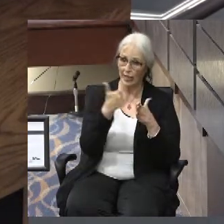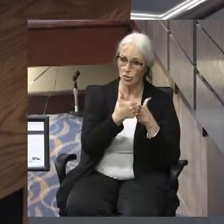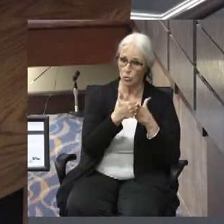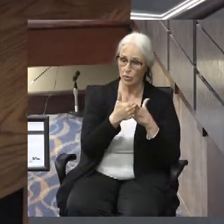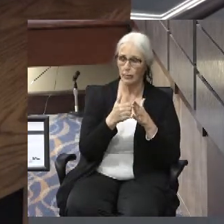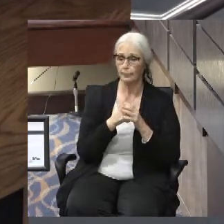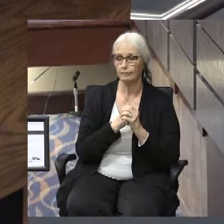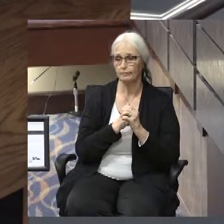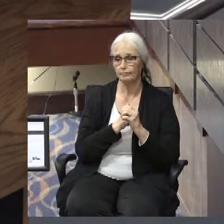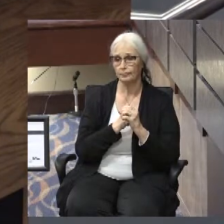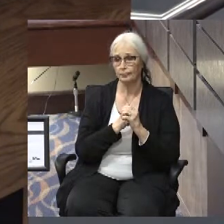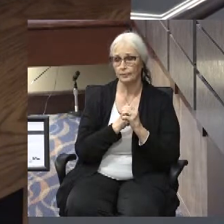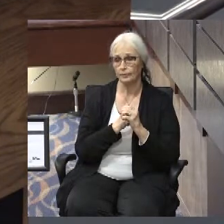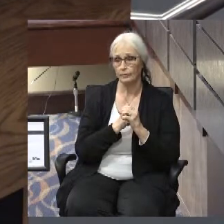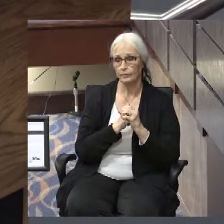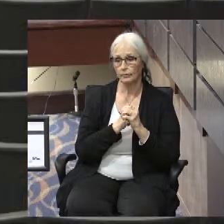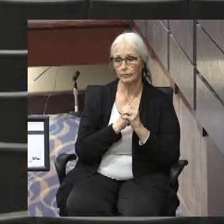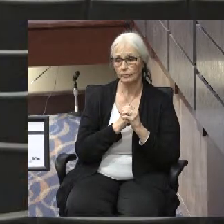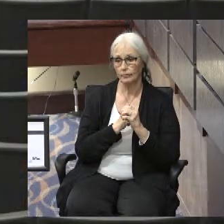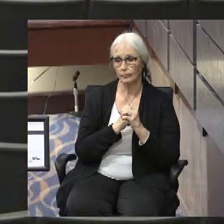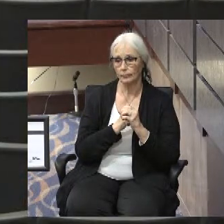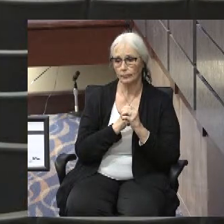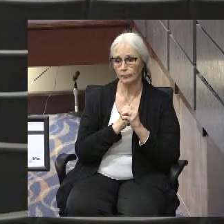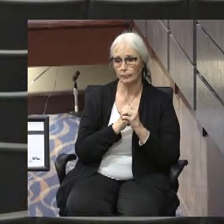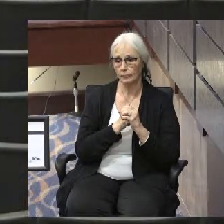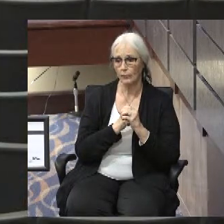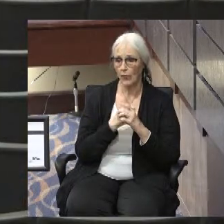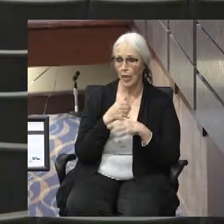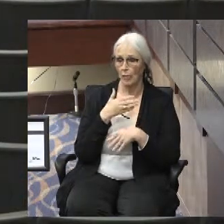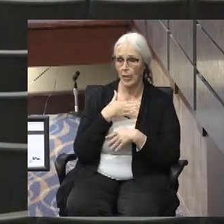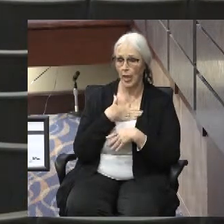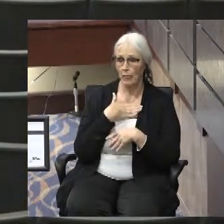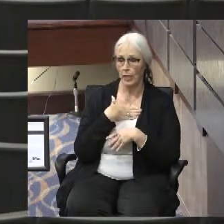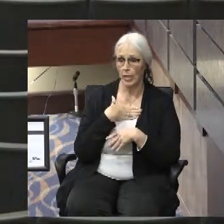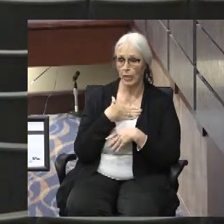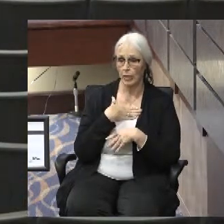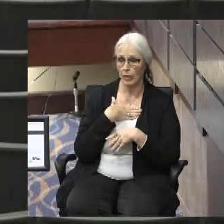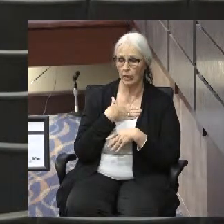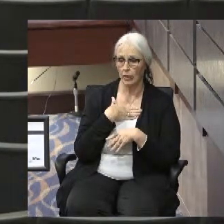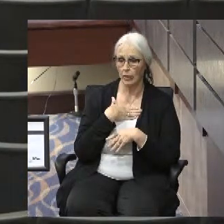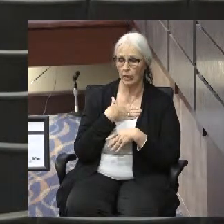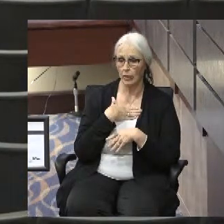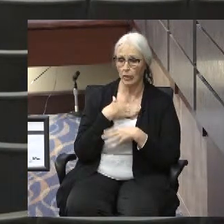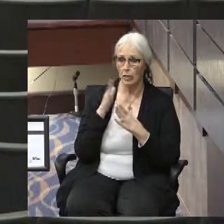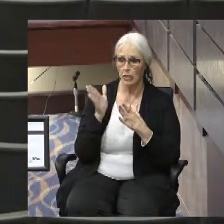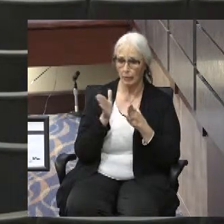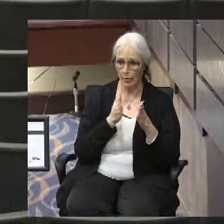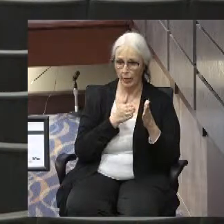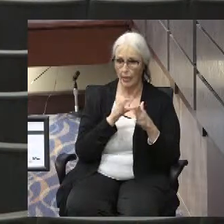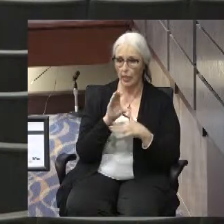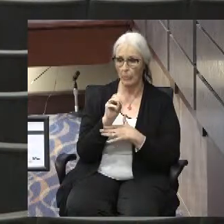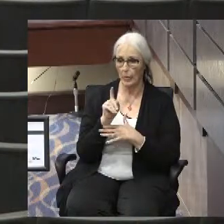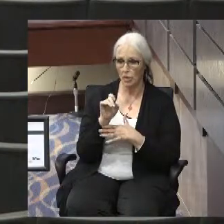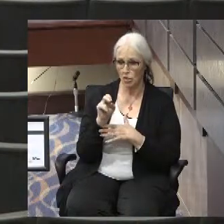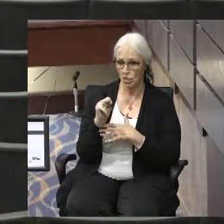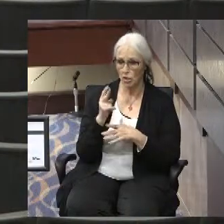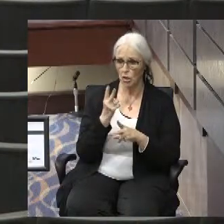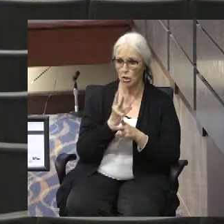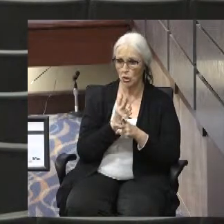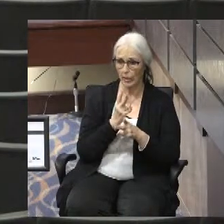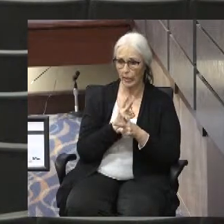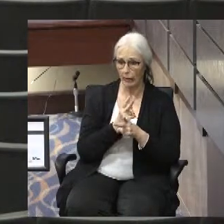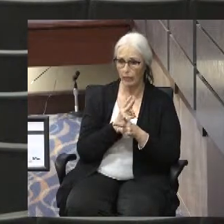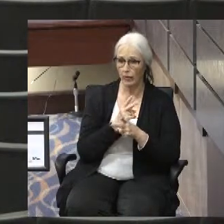place. I'm glad that the Plan Commission took care of us there